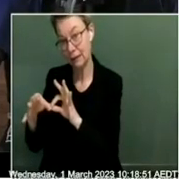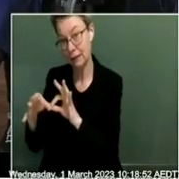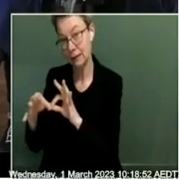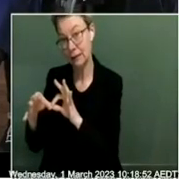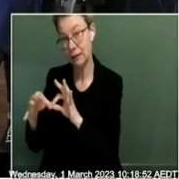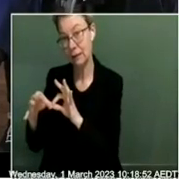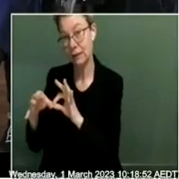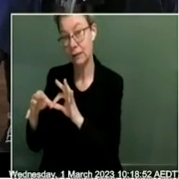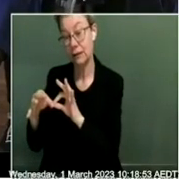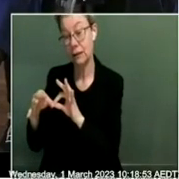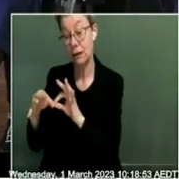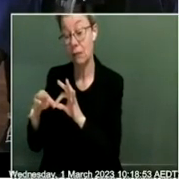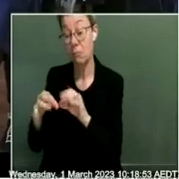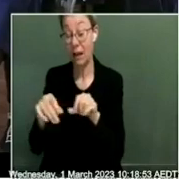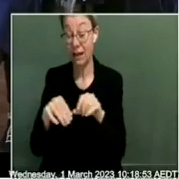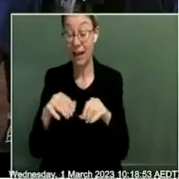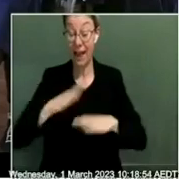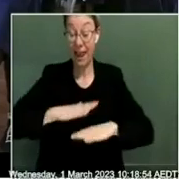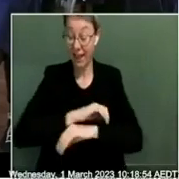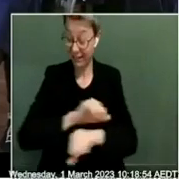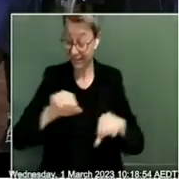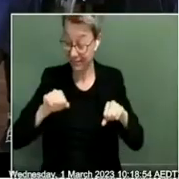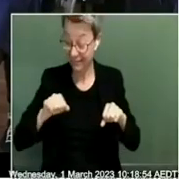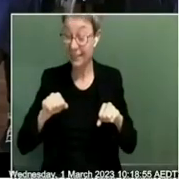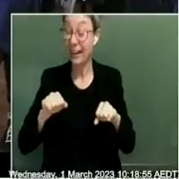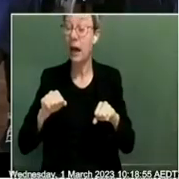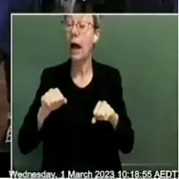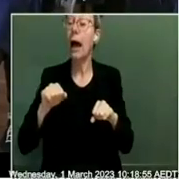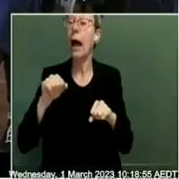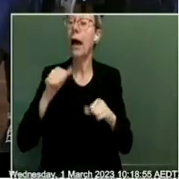But when our grandmother come home,